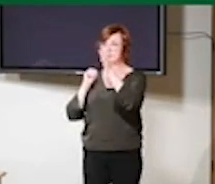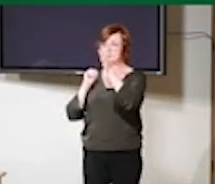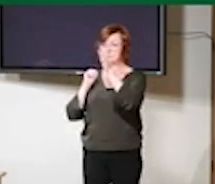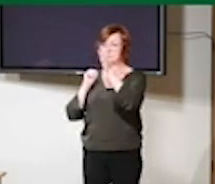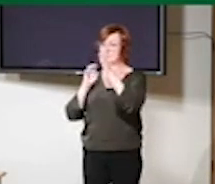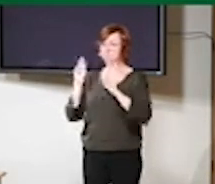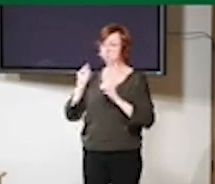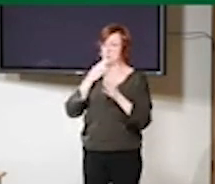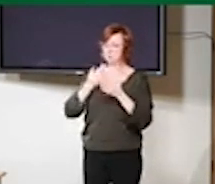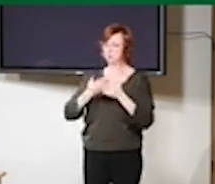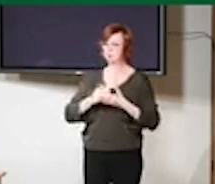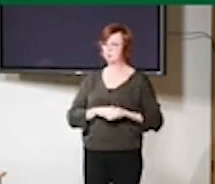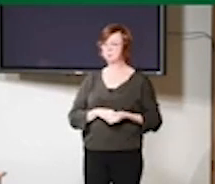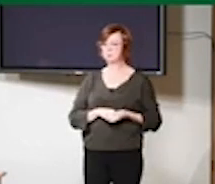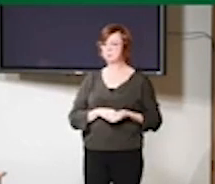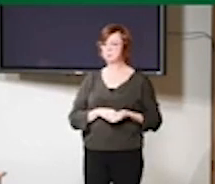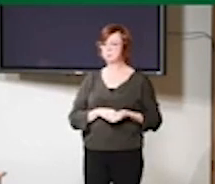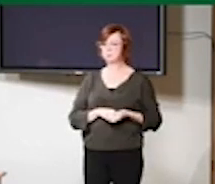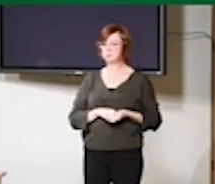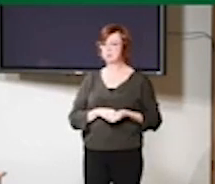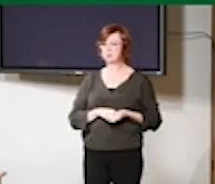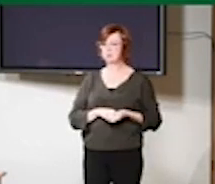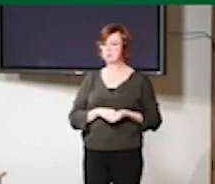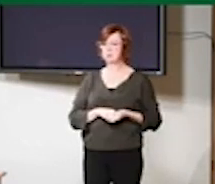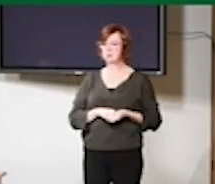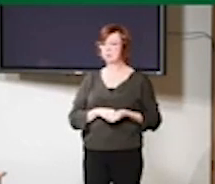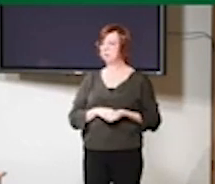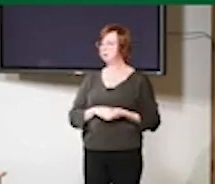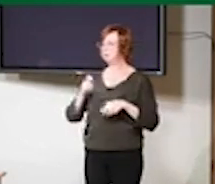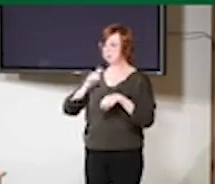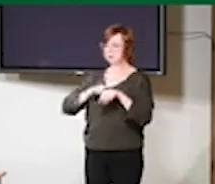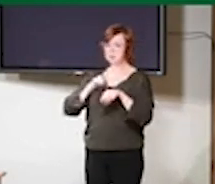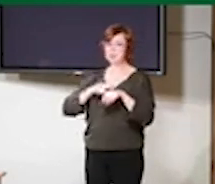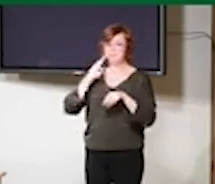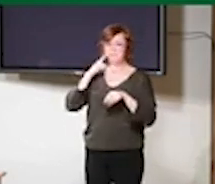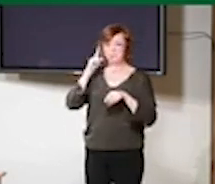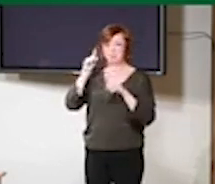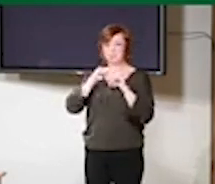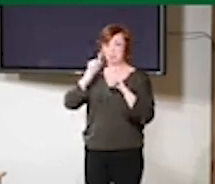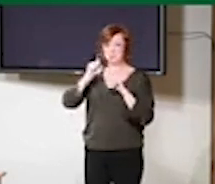No, that's fine. We have time for one more question on the line, operator.